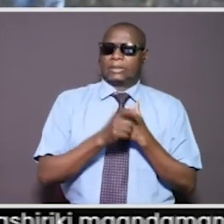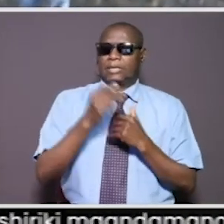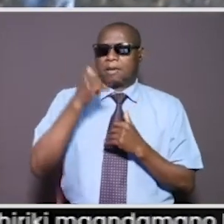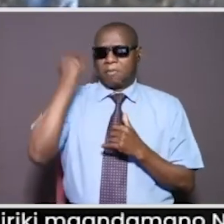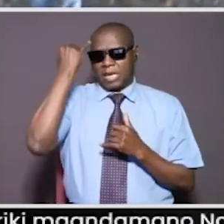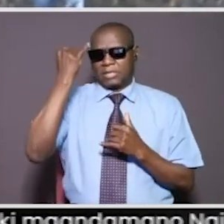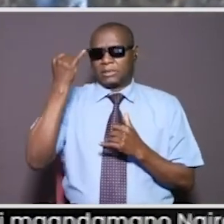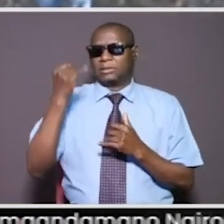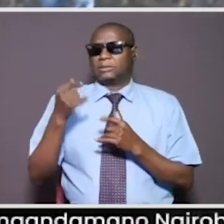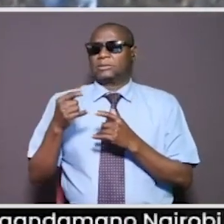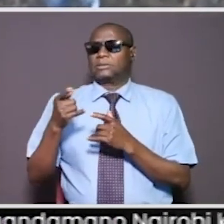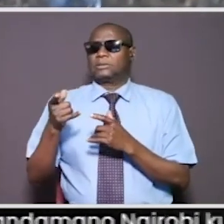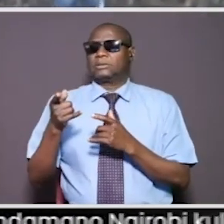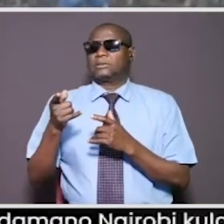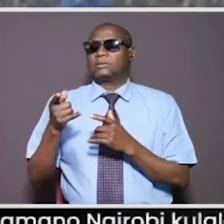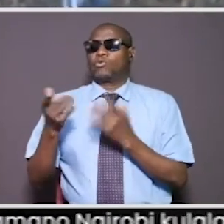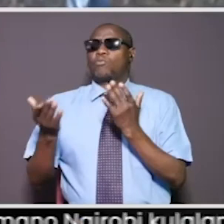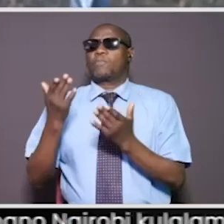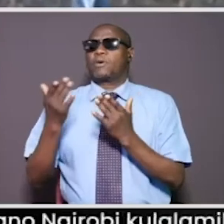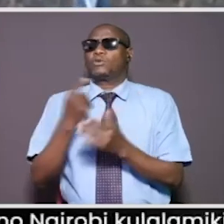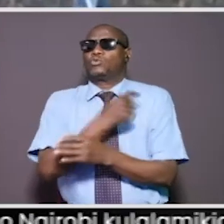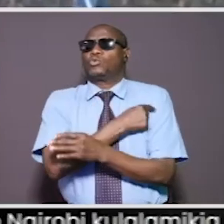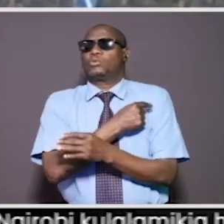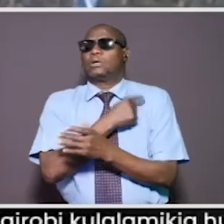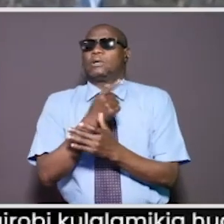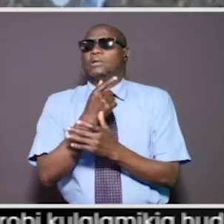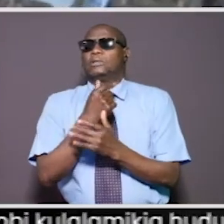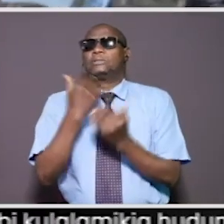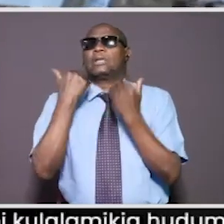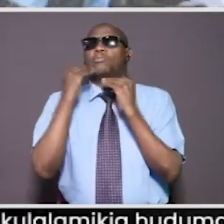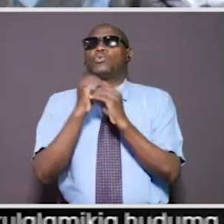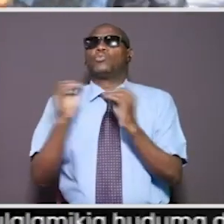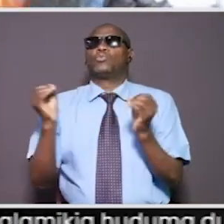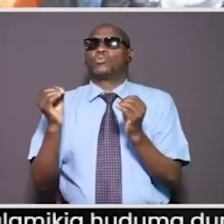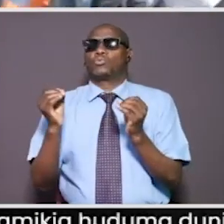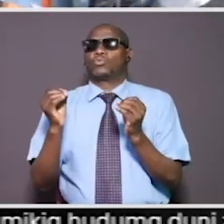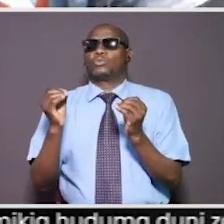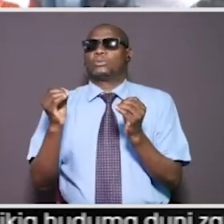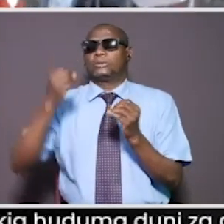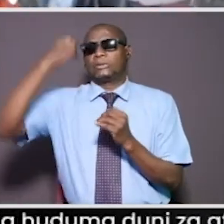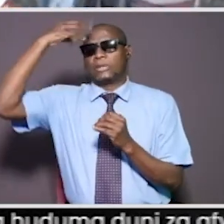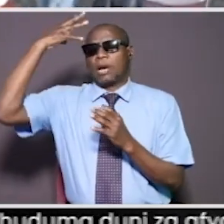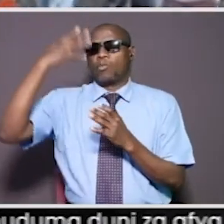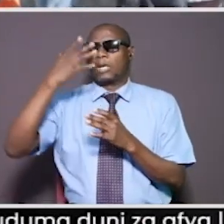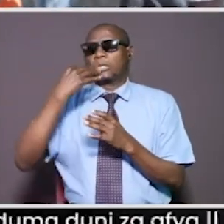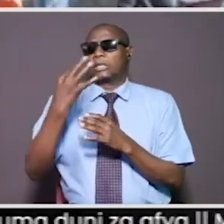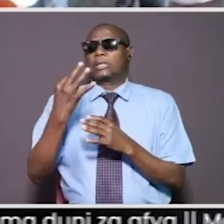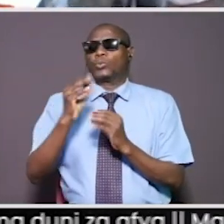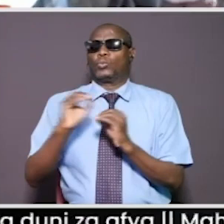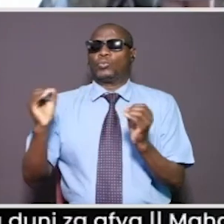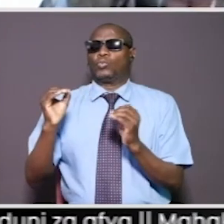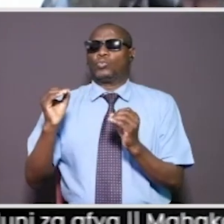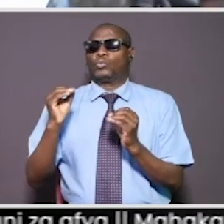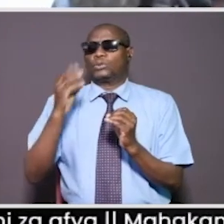to the hospital to deliver and the doctor has not even had a shower in the last 3 days. Right? And that's